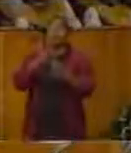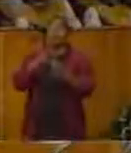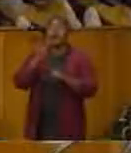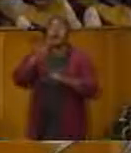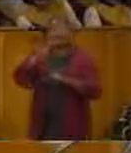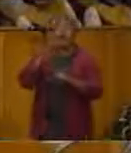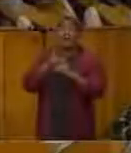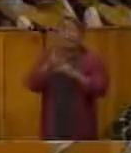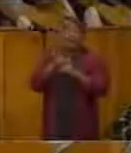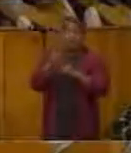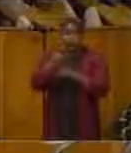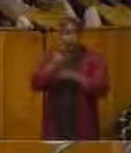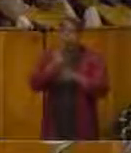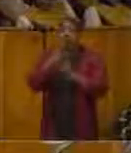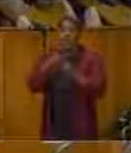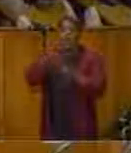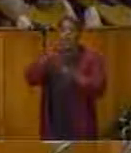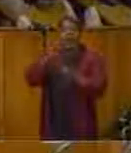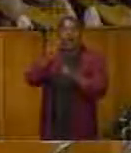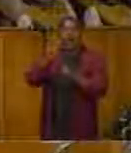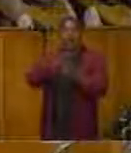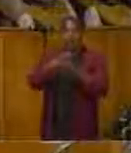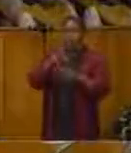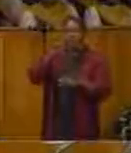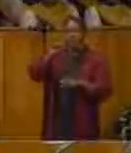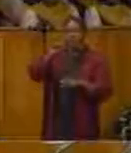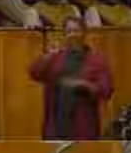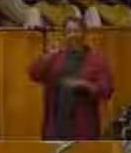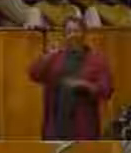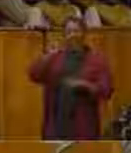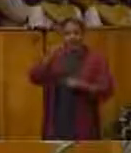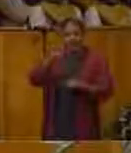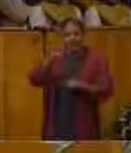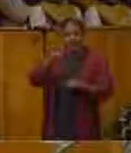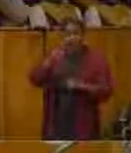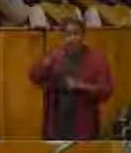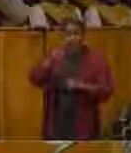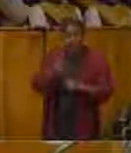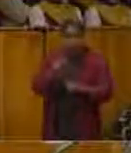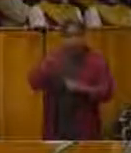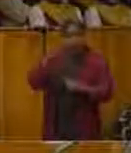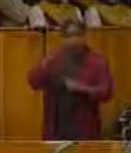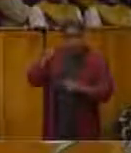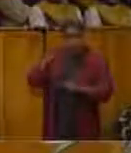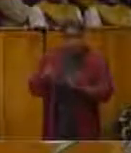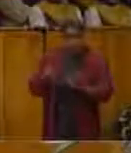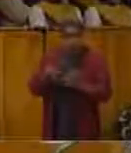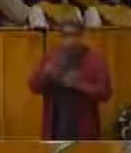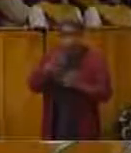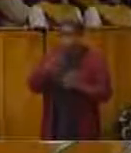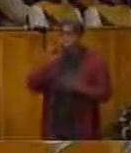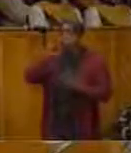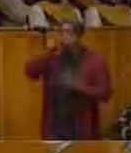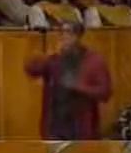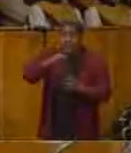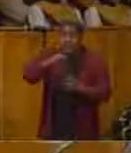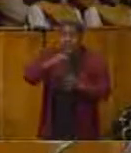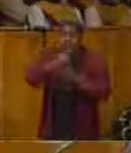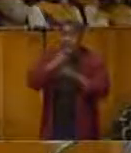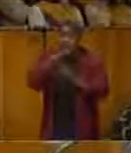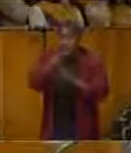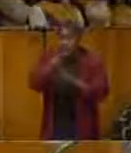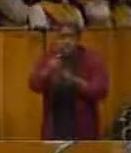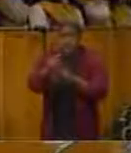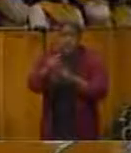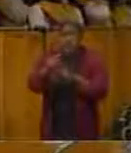101. Answer all the frequently asked questions you have. Don't miss next week. I'm going to answer the question,